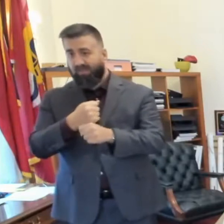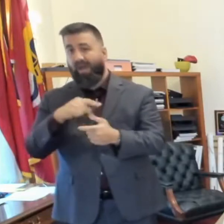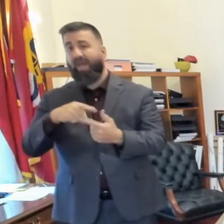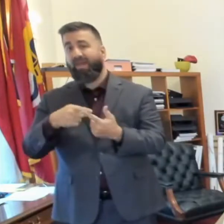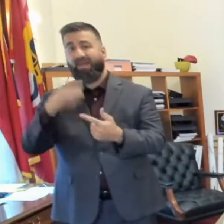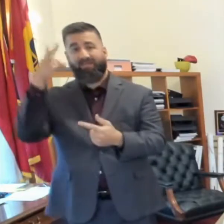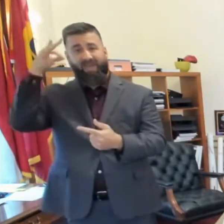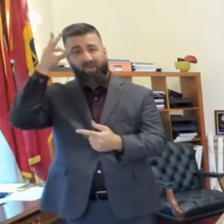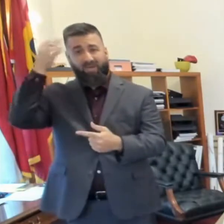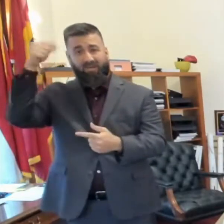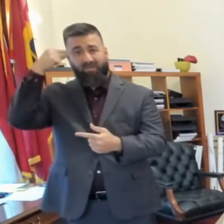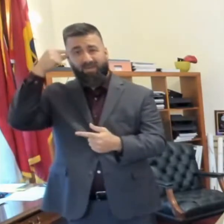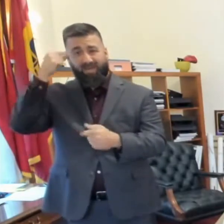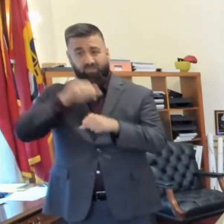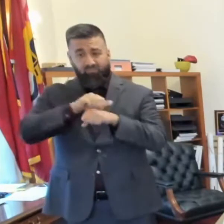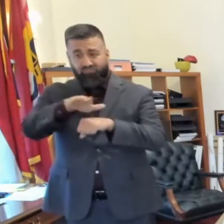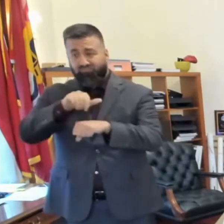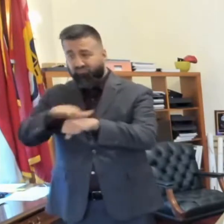state. In